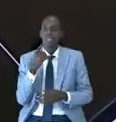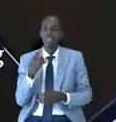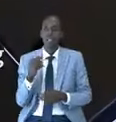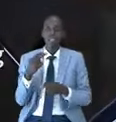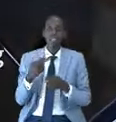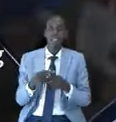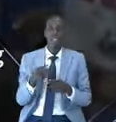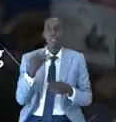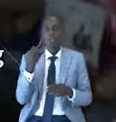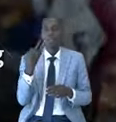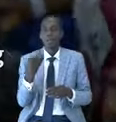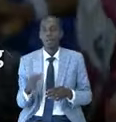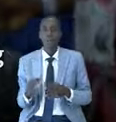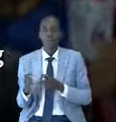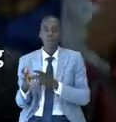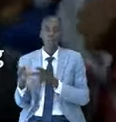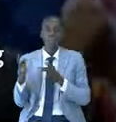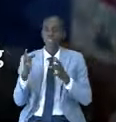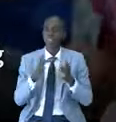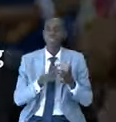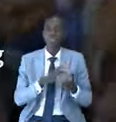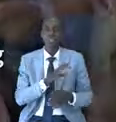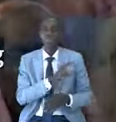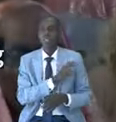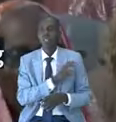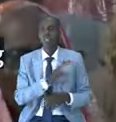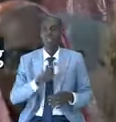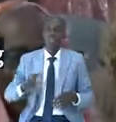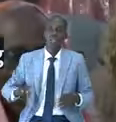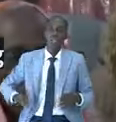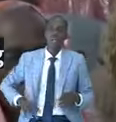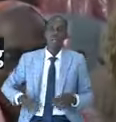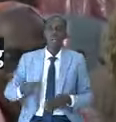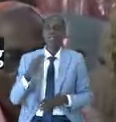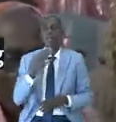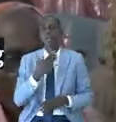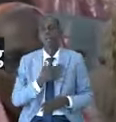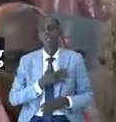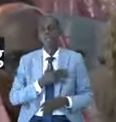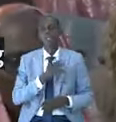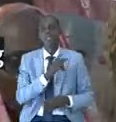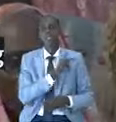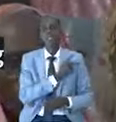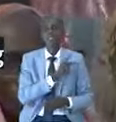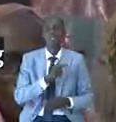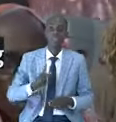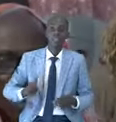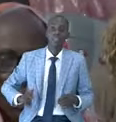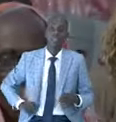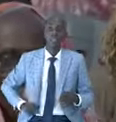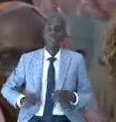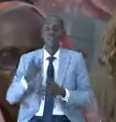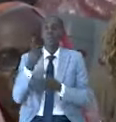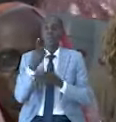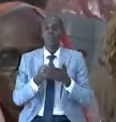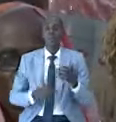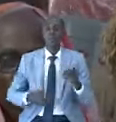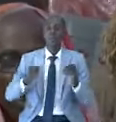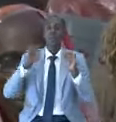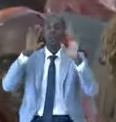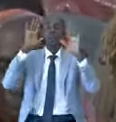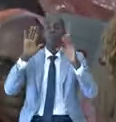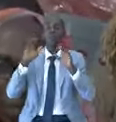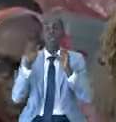of Jesus. The name of Jesus Christ, my Lord. What a powerful name.